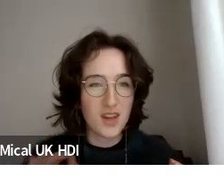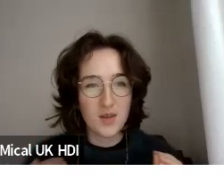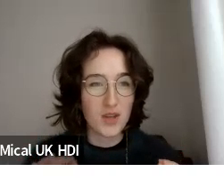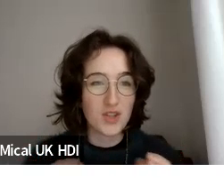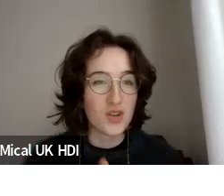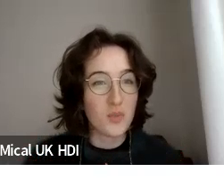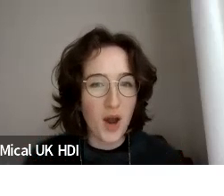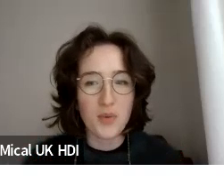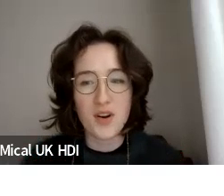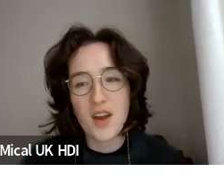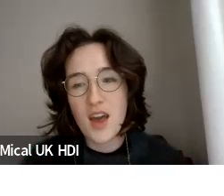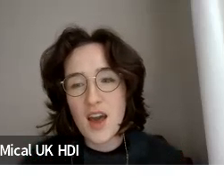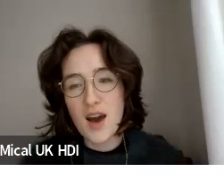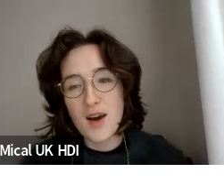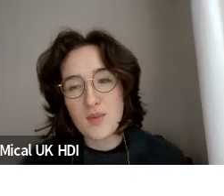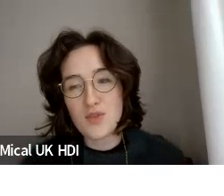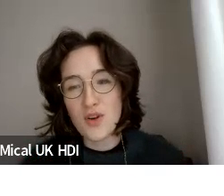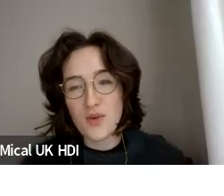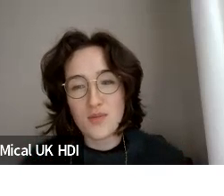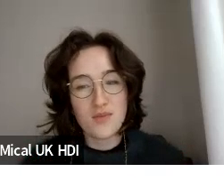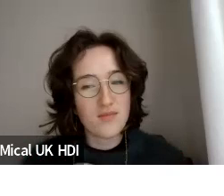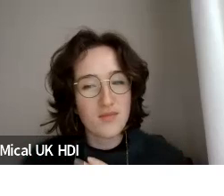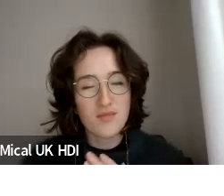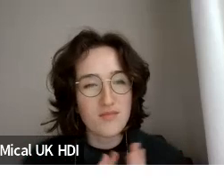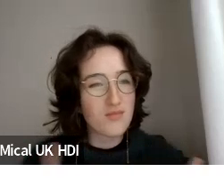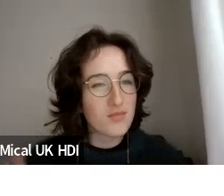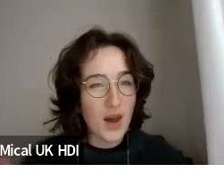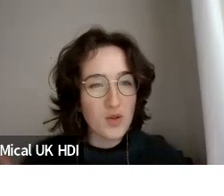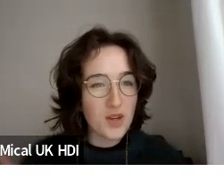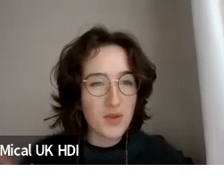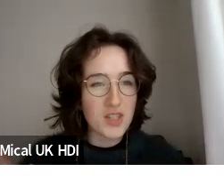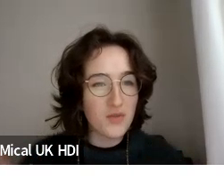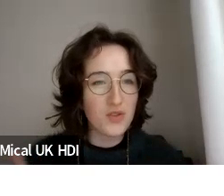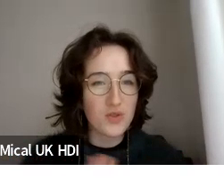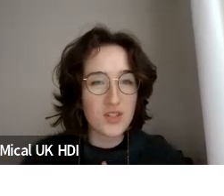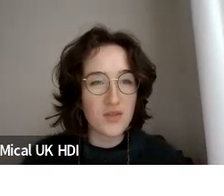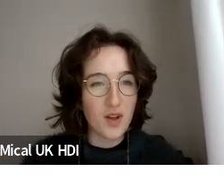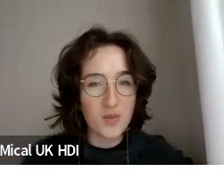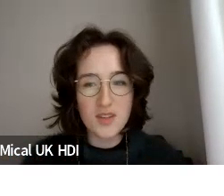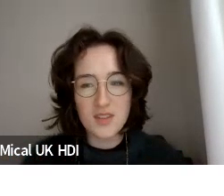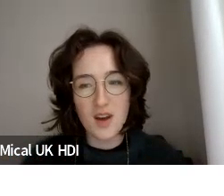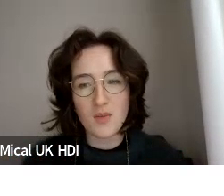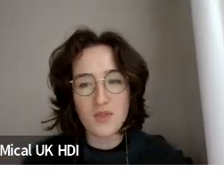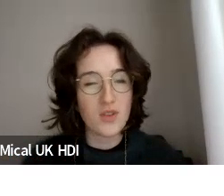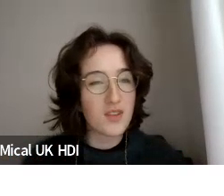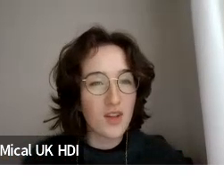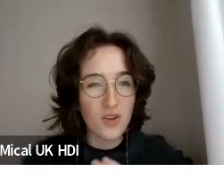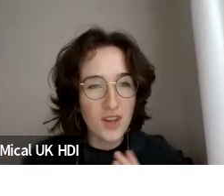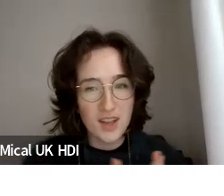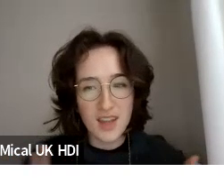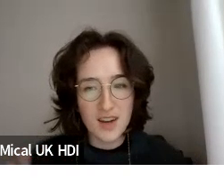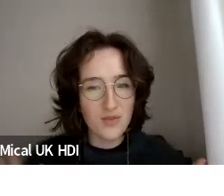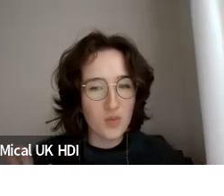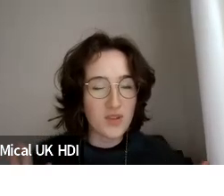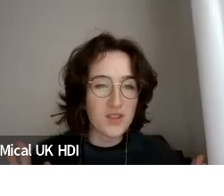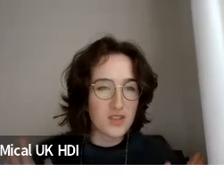just make sure it's proper. So that was pretty much it for solution development. So let's take a look